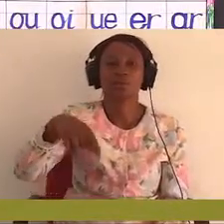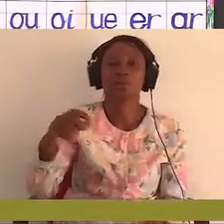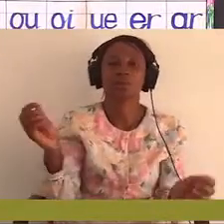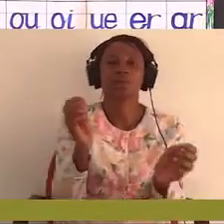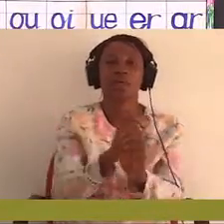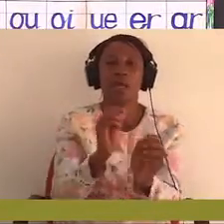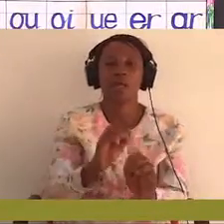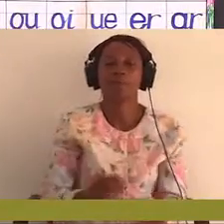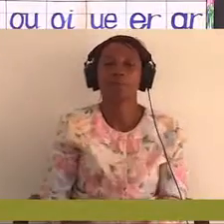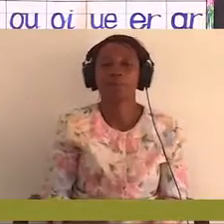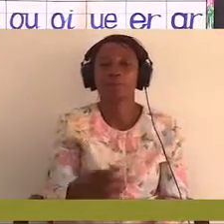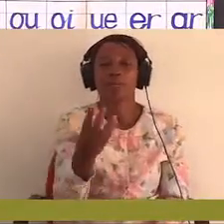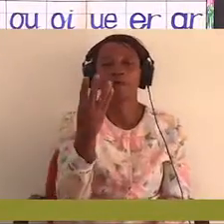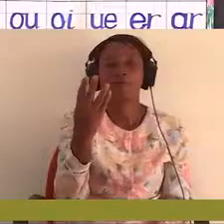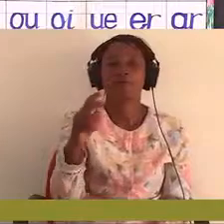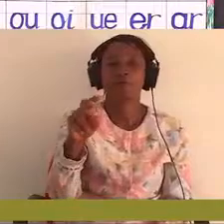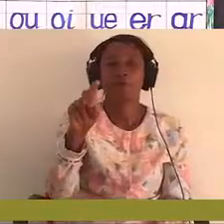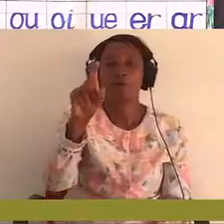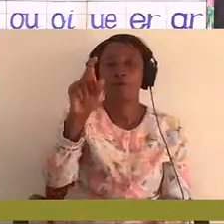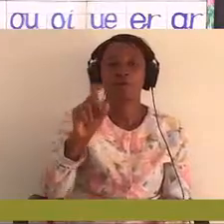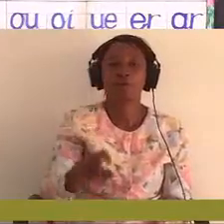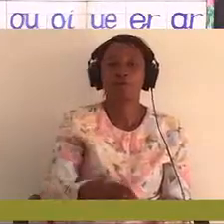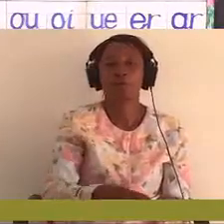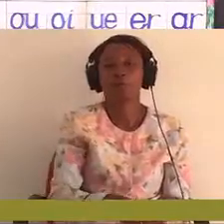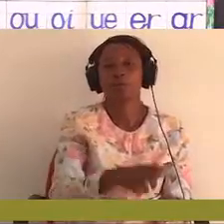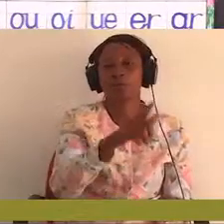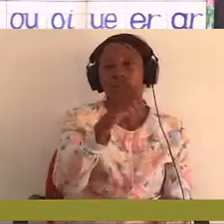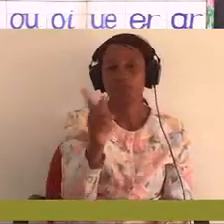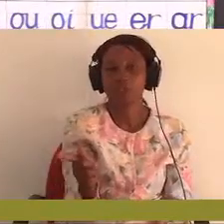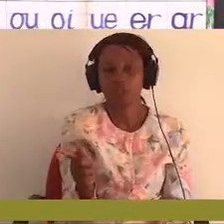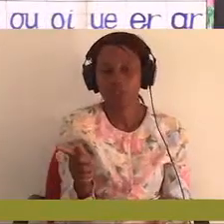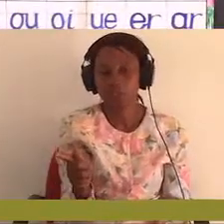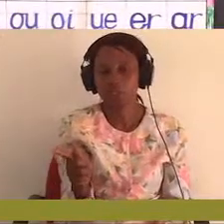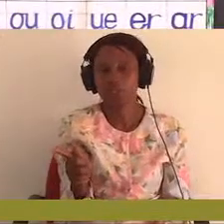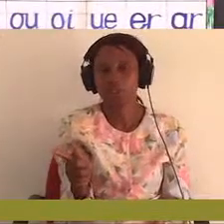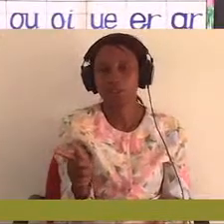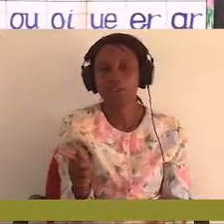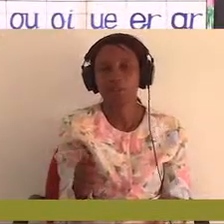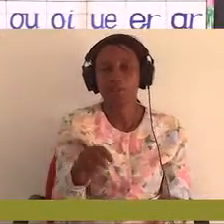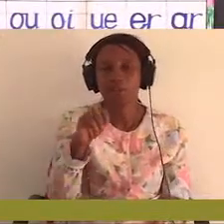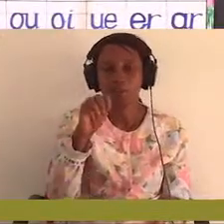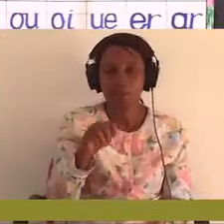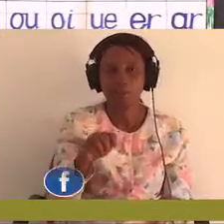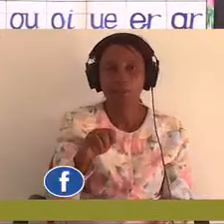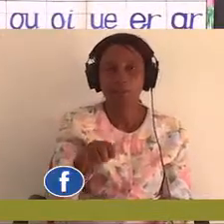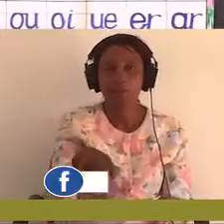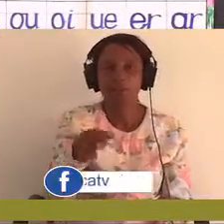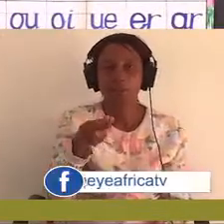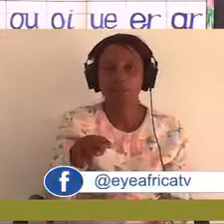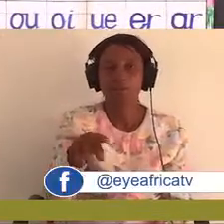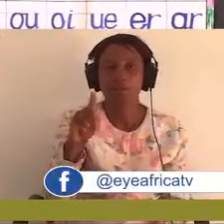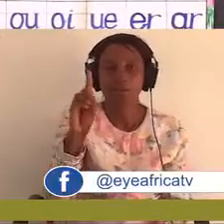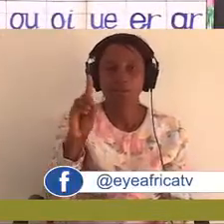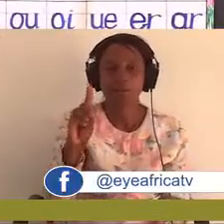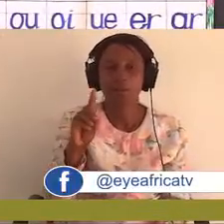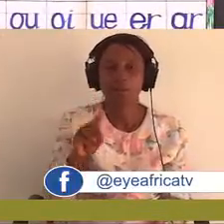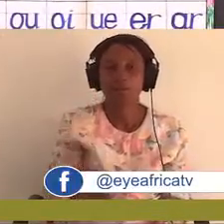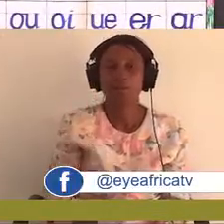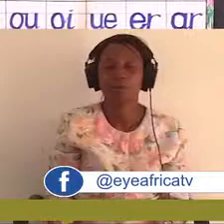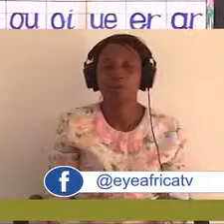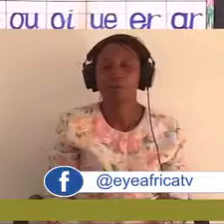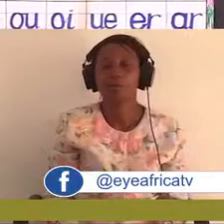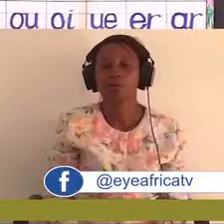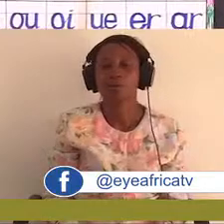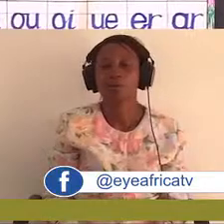The 4th one, gender. From the girl side, very good,